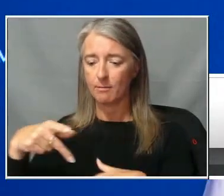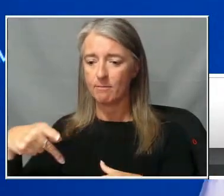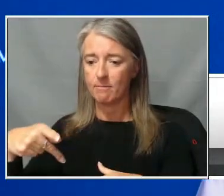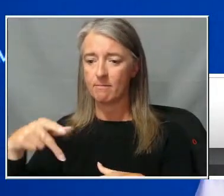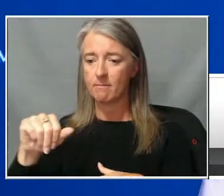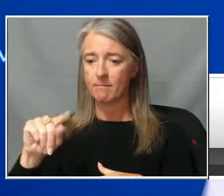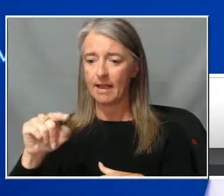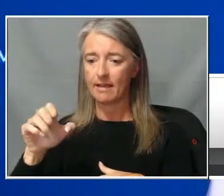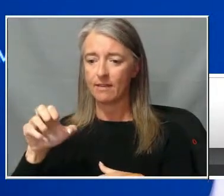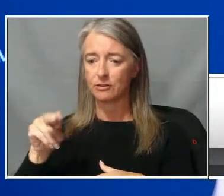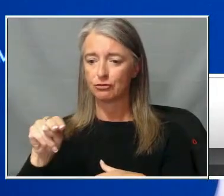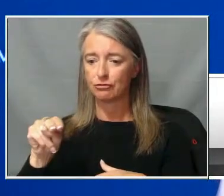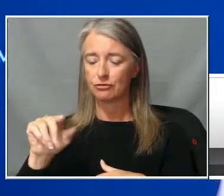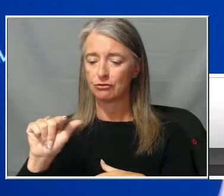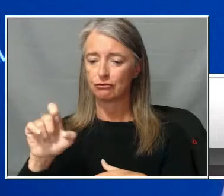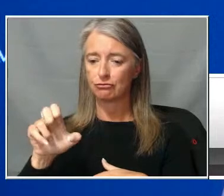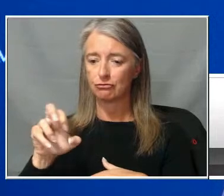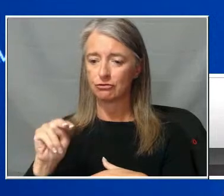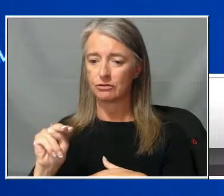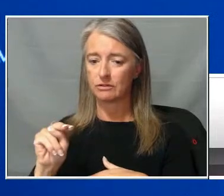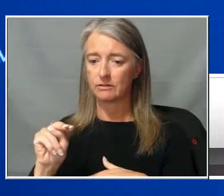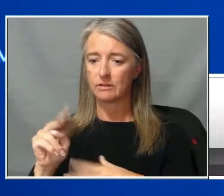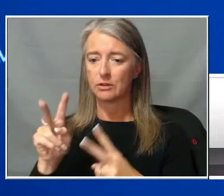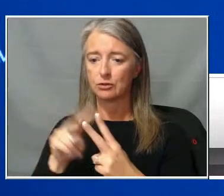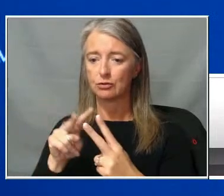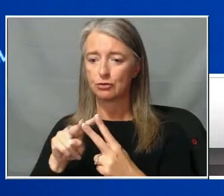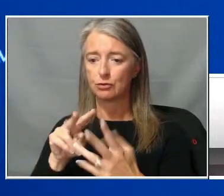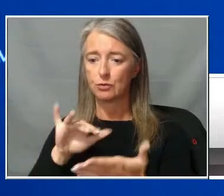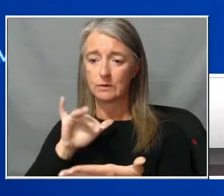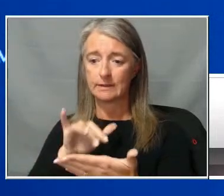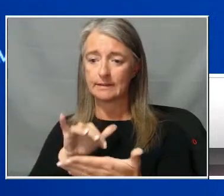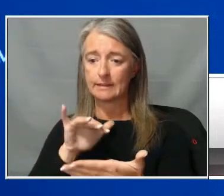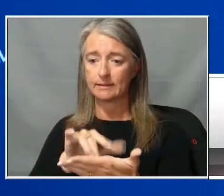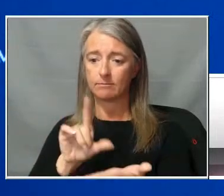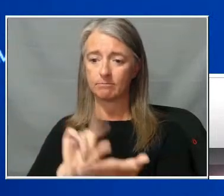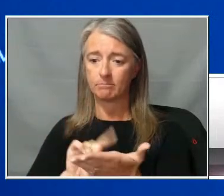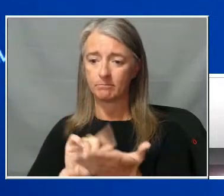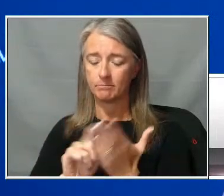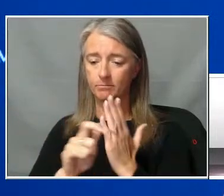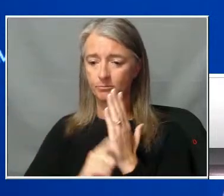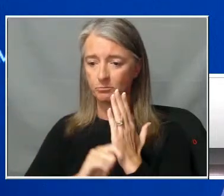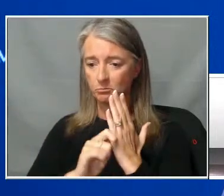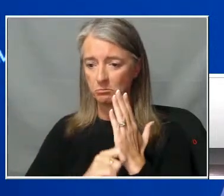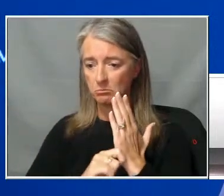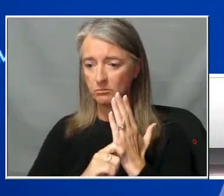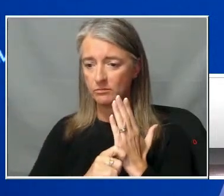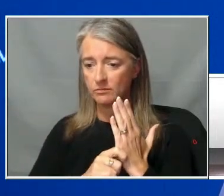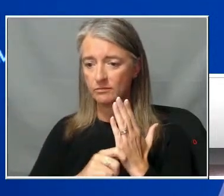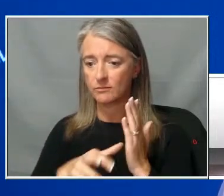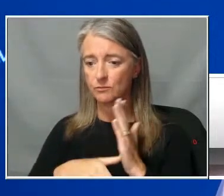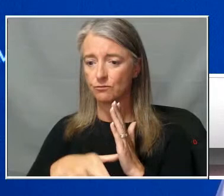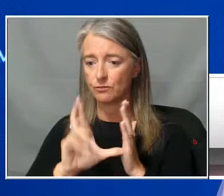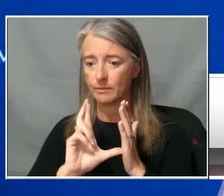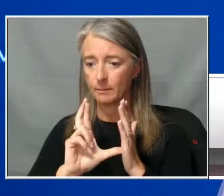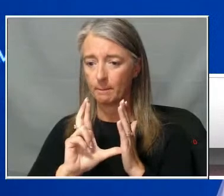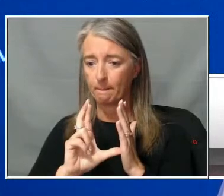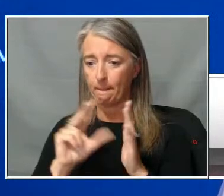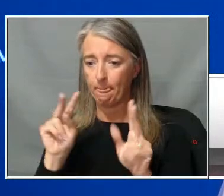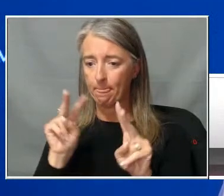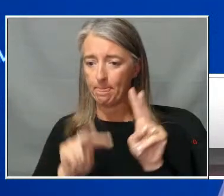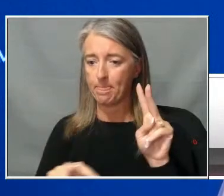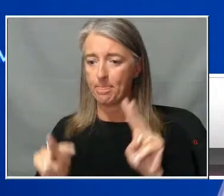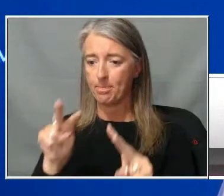a good study. There's actually 2 studies published in a news article recapping it. This looks at those